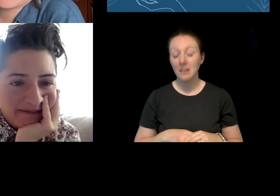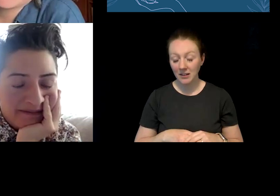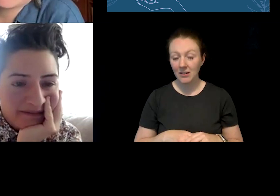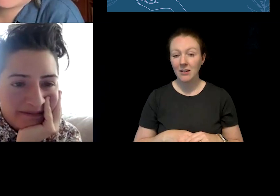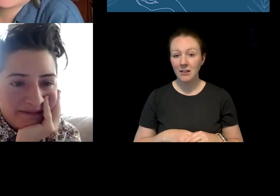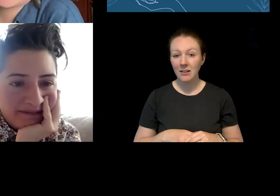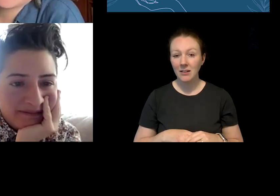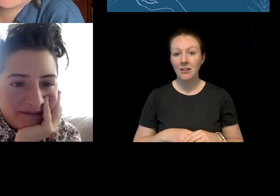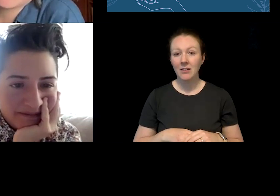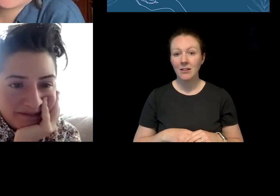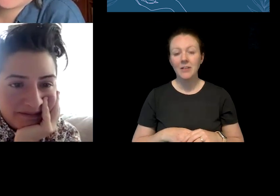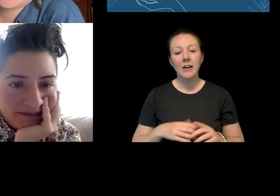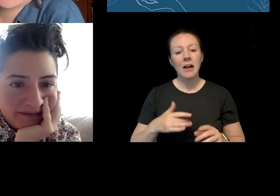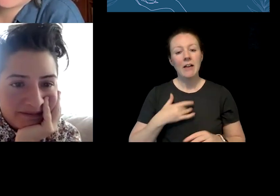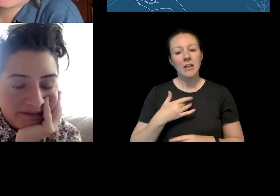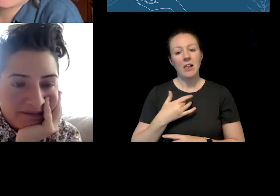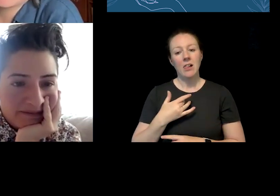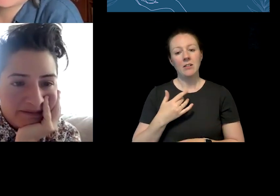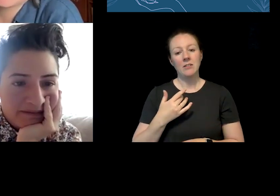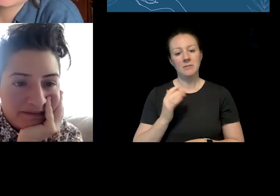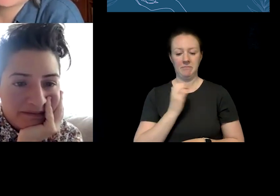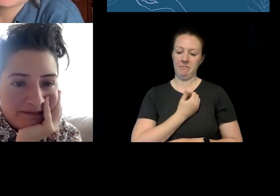historically in our theater culture,